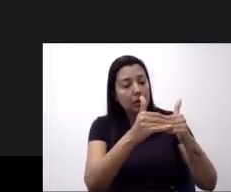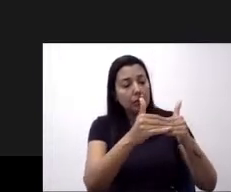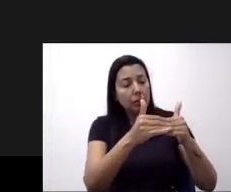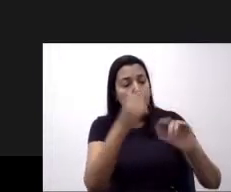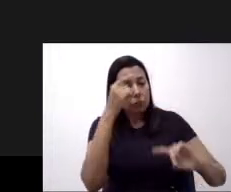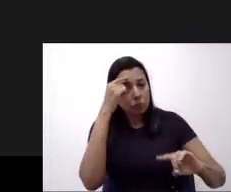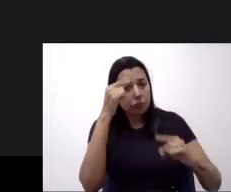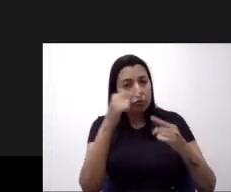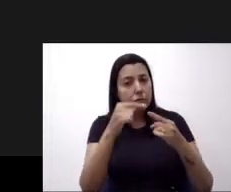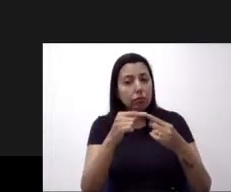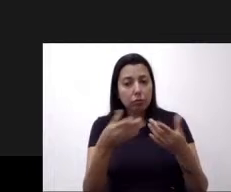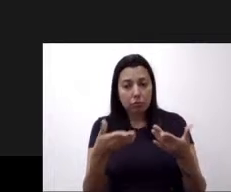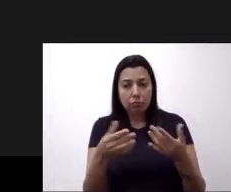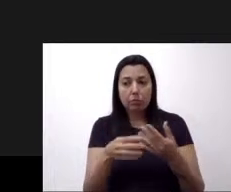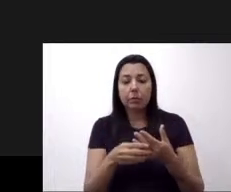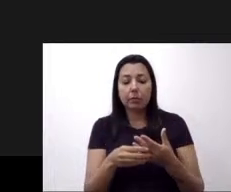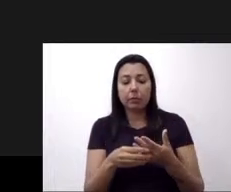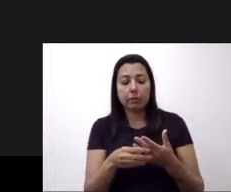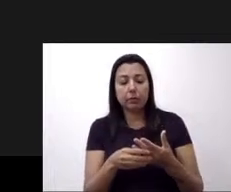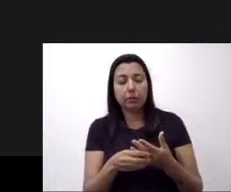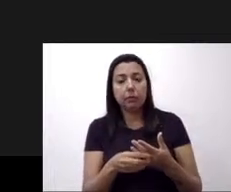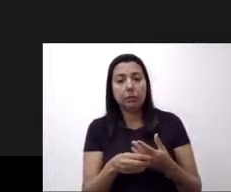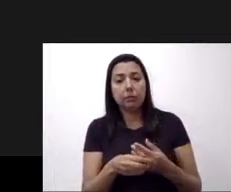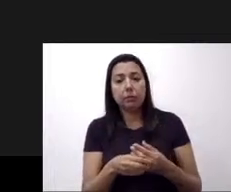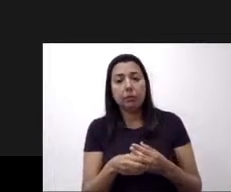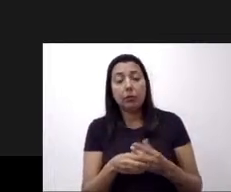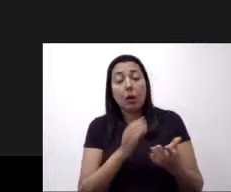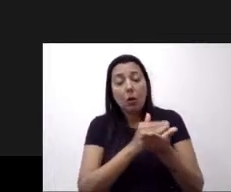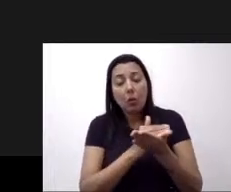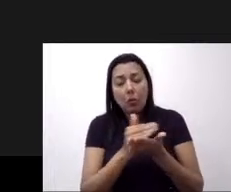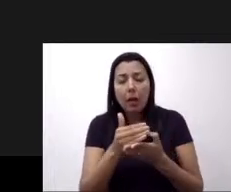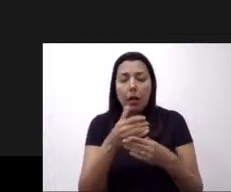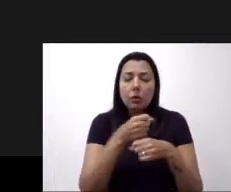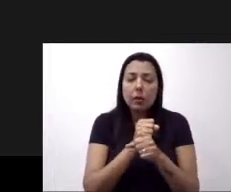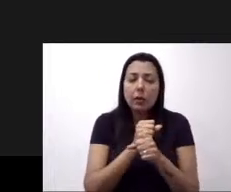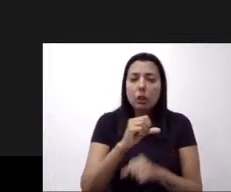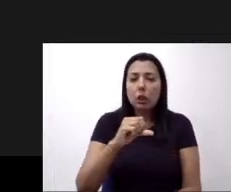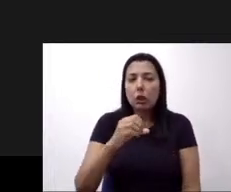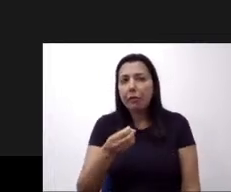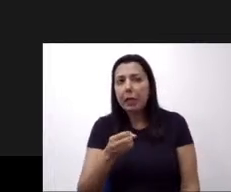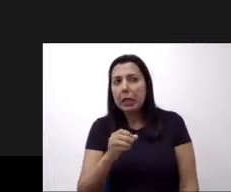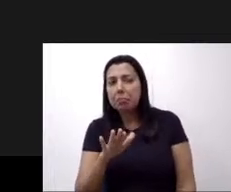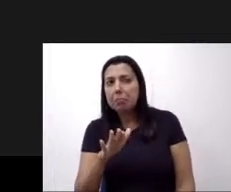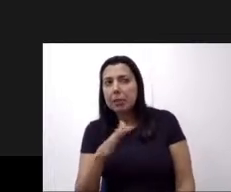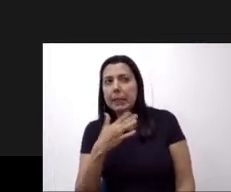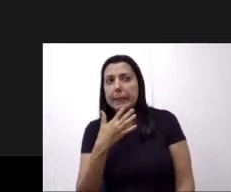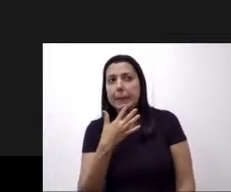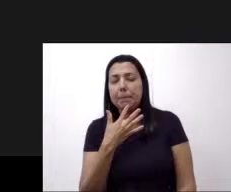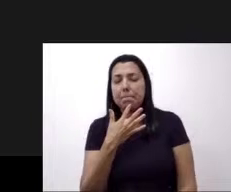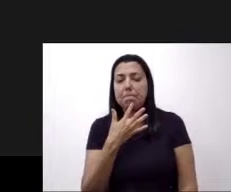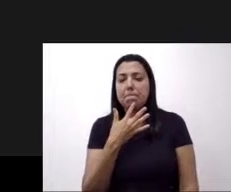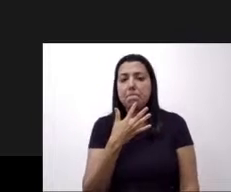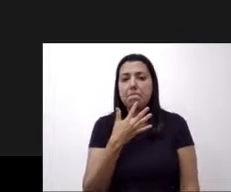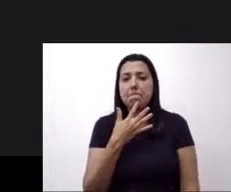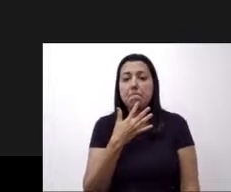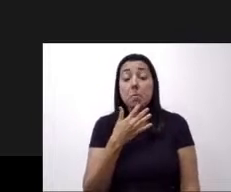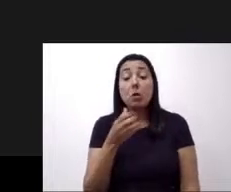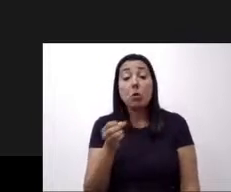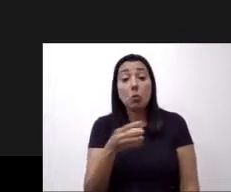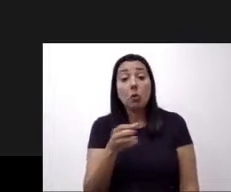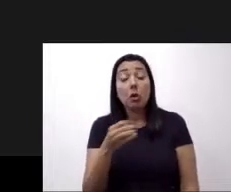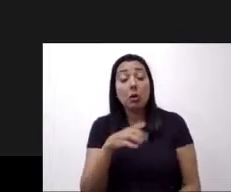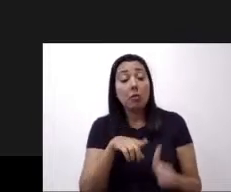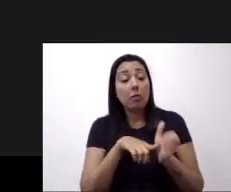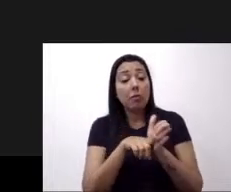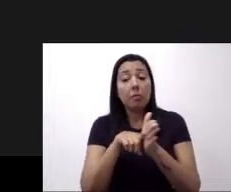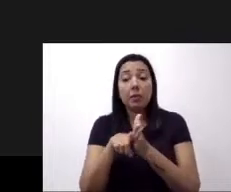From the 90s, a new research field called comparative state feminism has emerged in France and